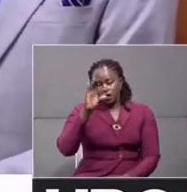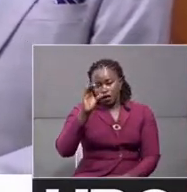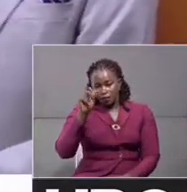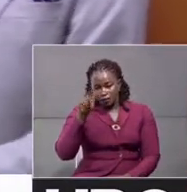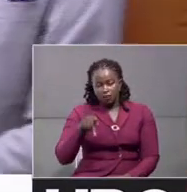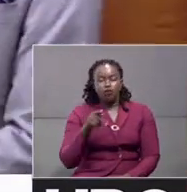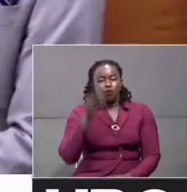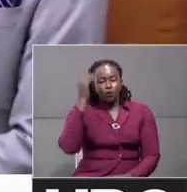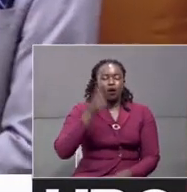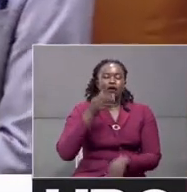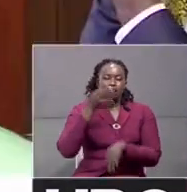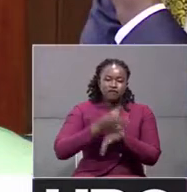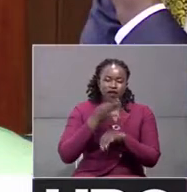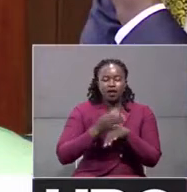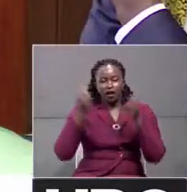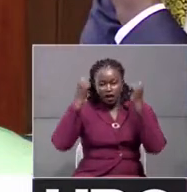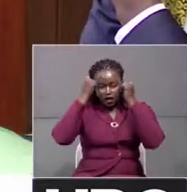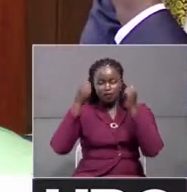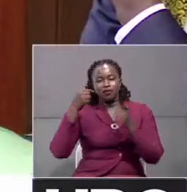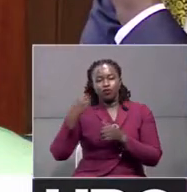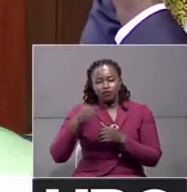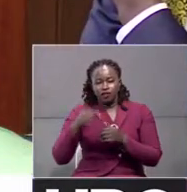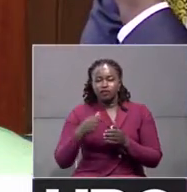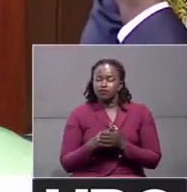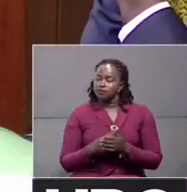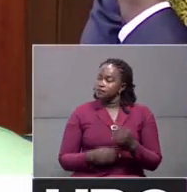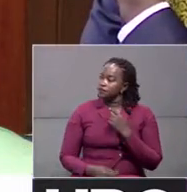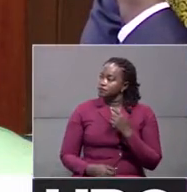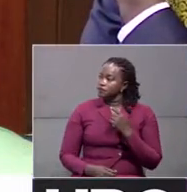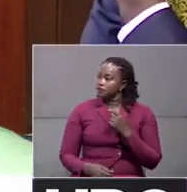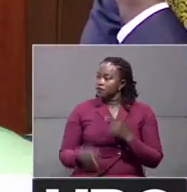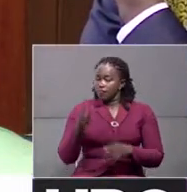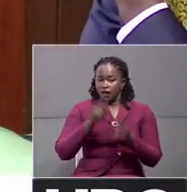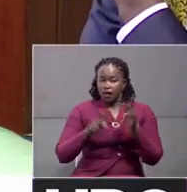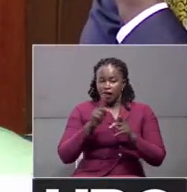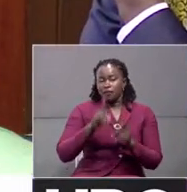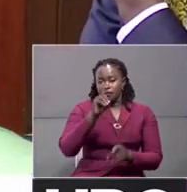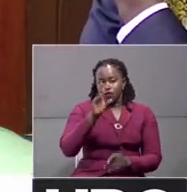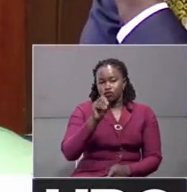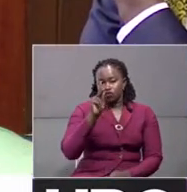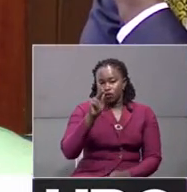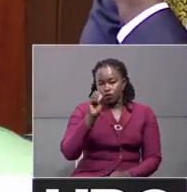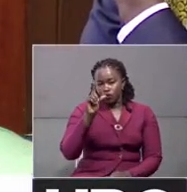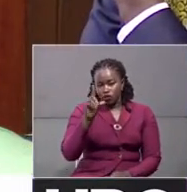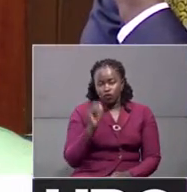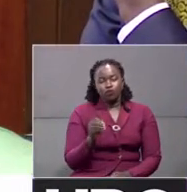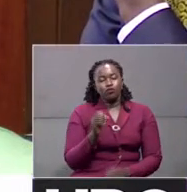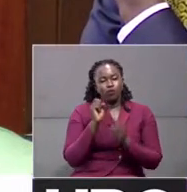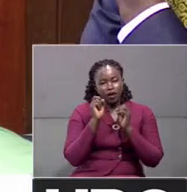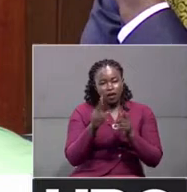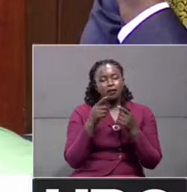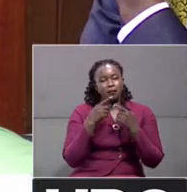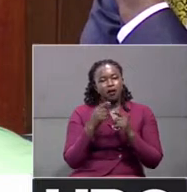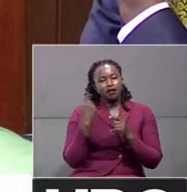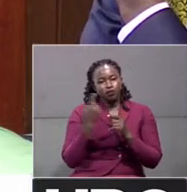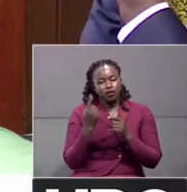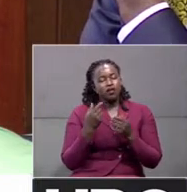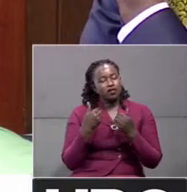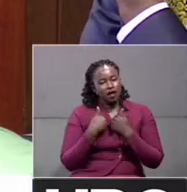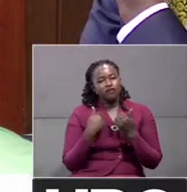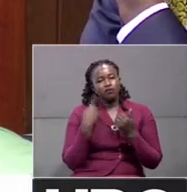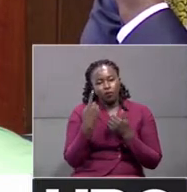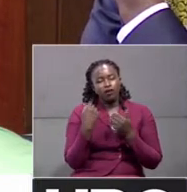fake academic qualifications. The people of Dokolo, they are okay, but only that they have one